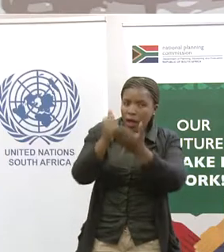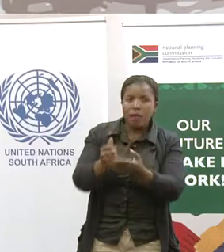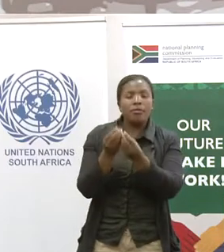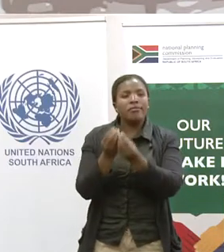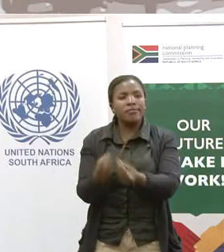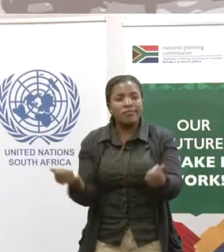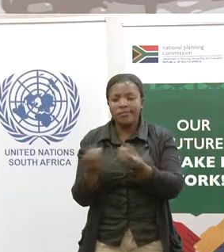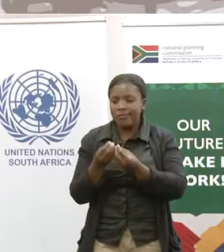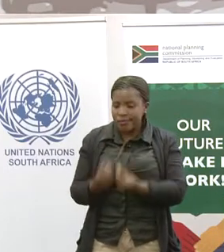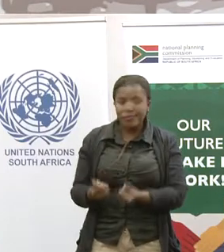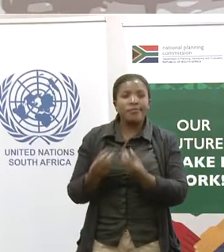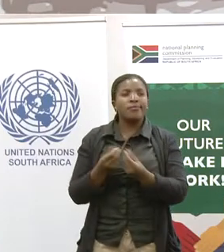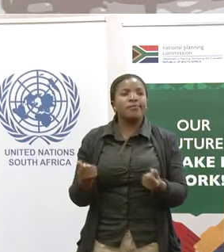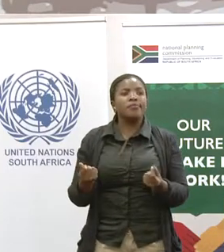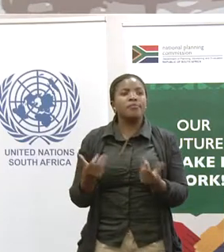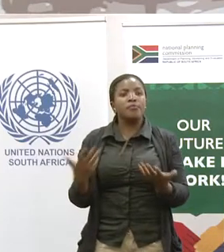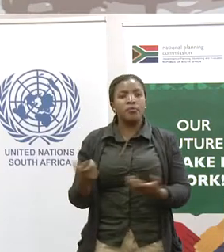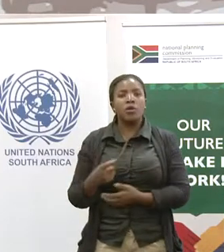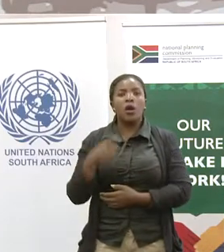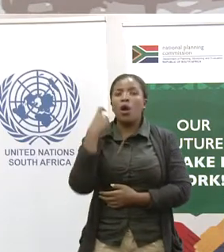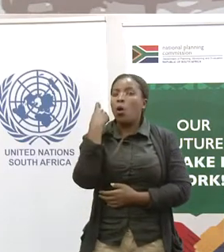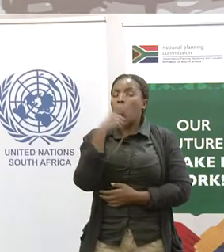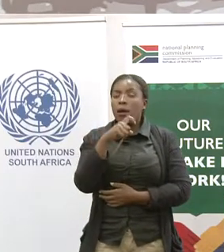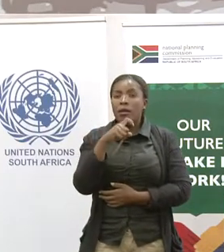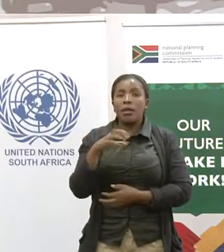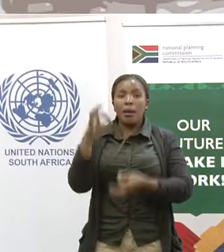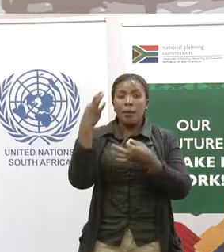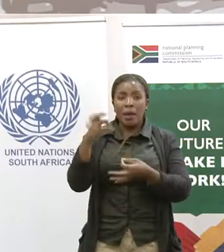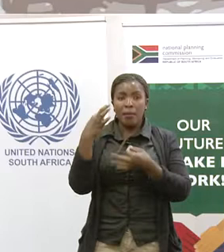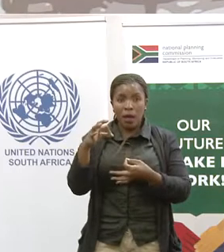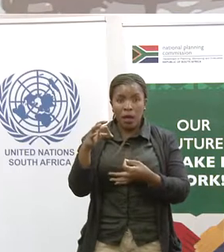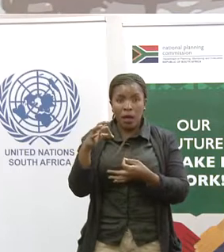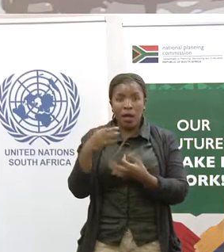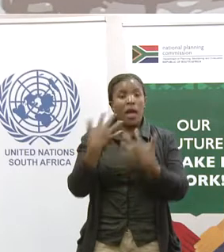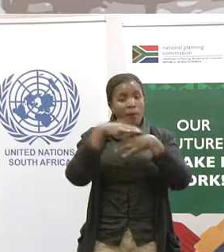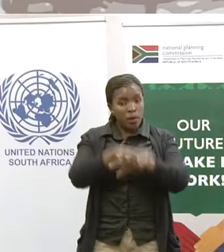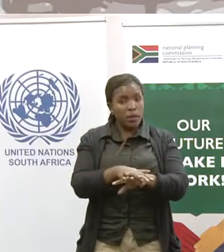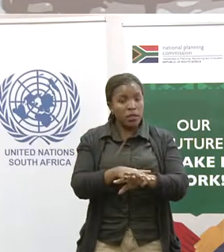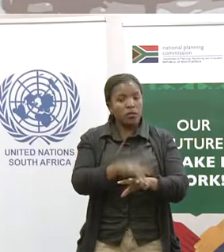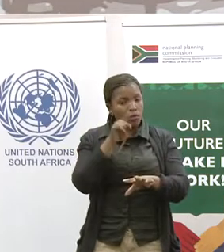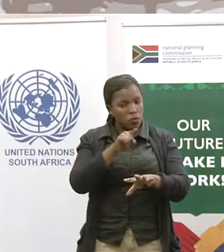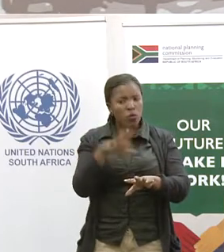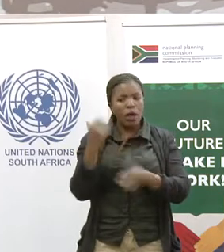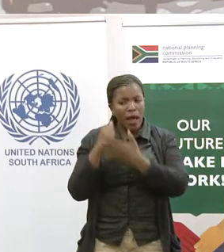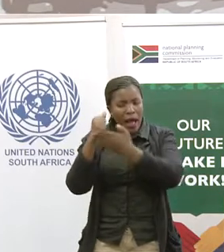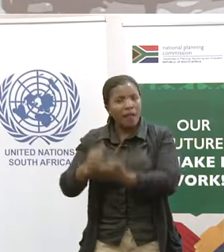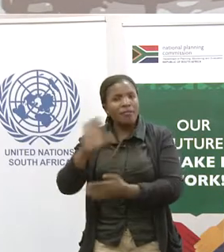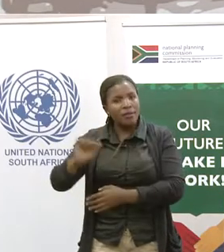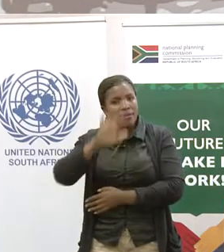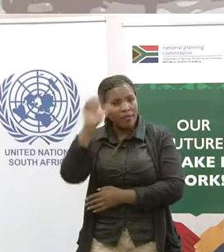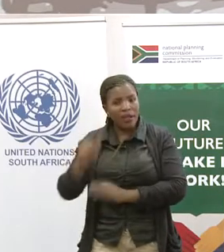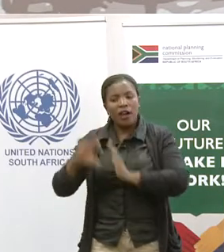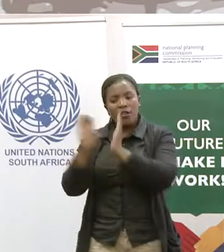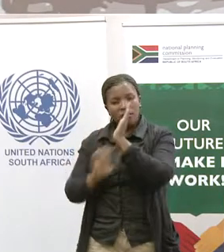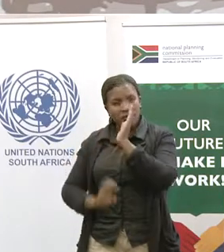Successful implementation of the white paper will help South Africa fulfill the promise of its constitution and stand as